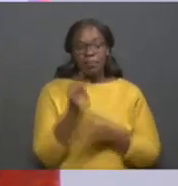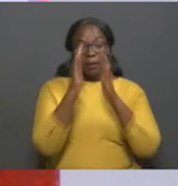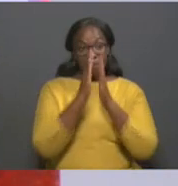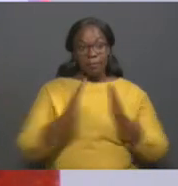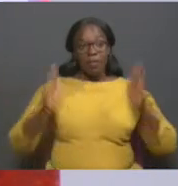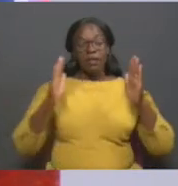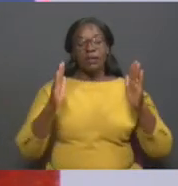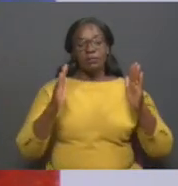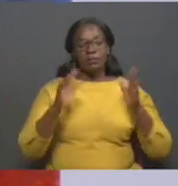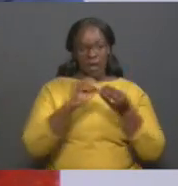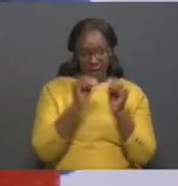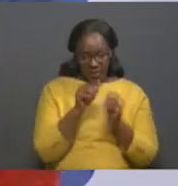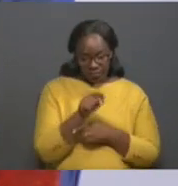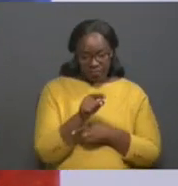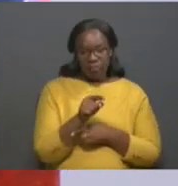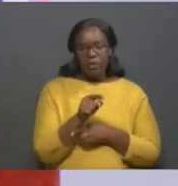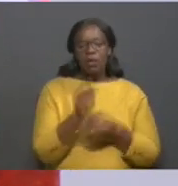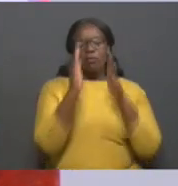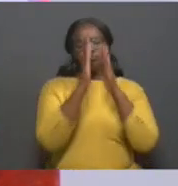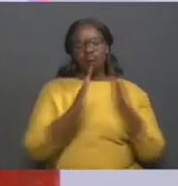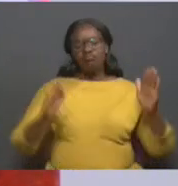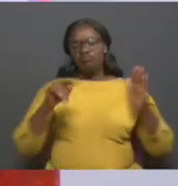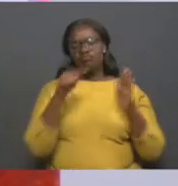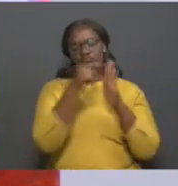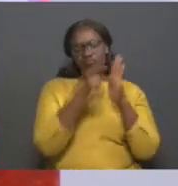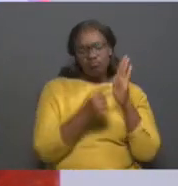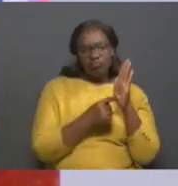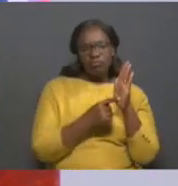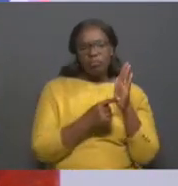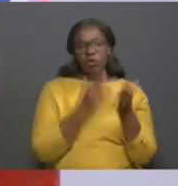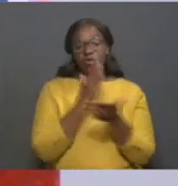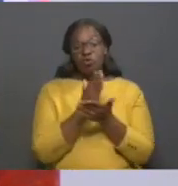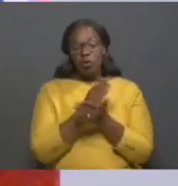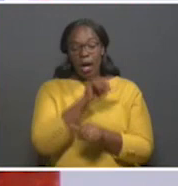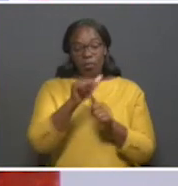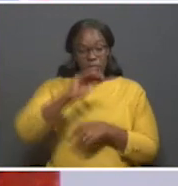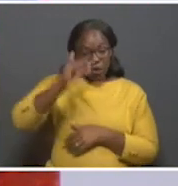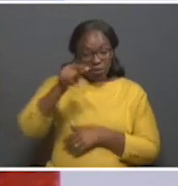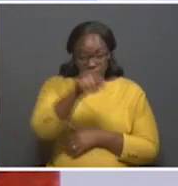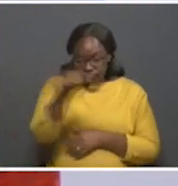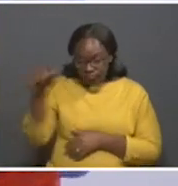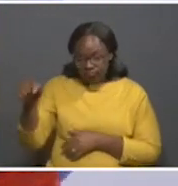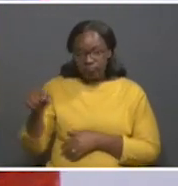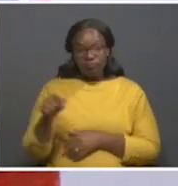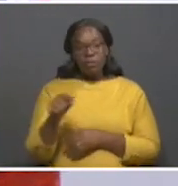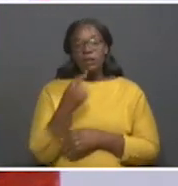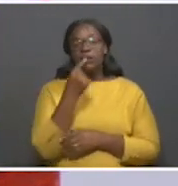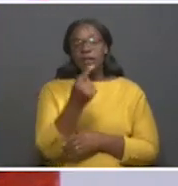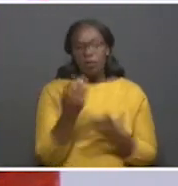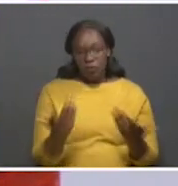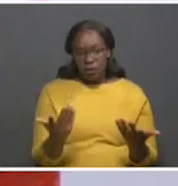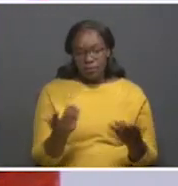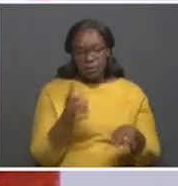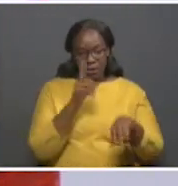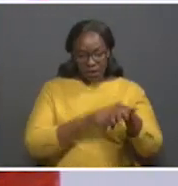code. Now, in the priestly code, regulations concerning the cities of refuge stated that once